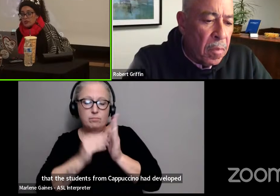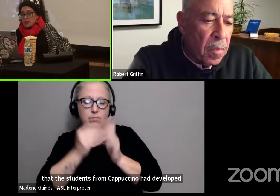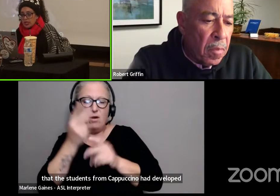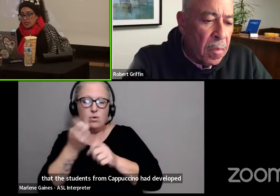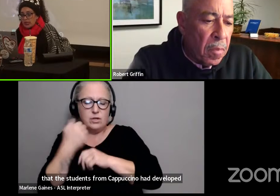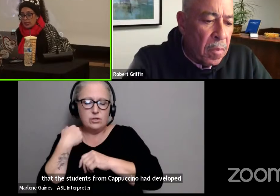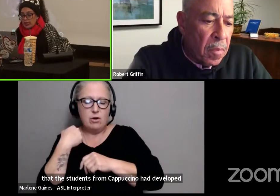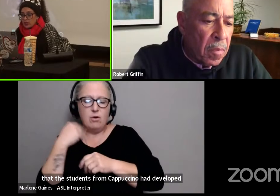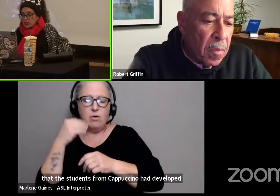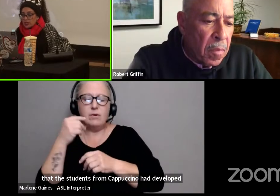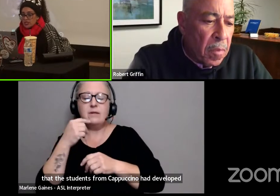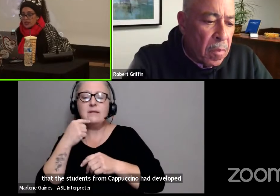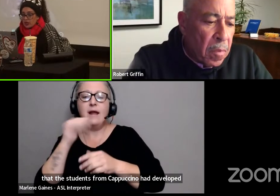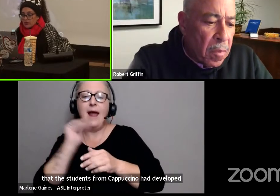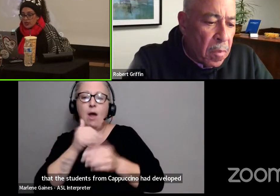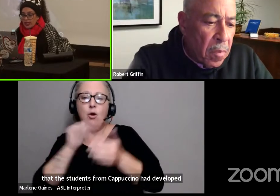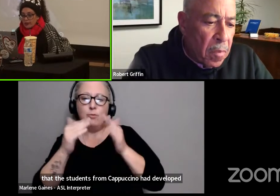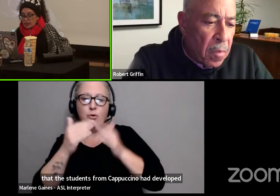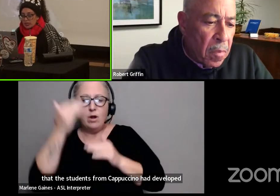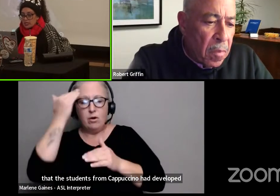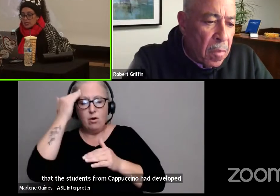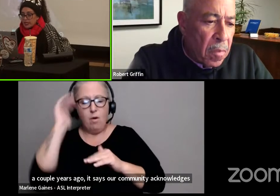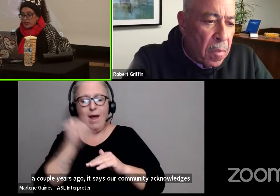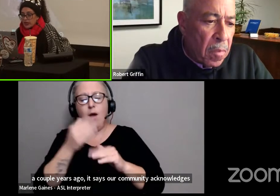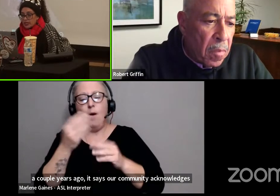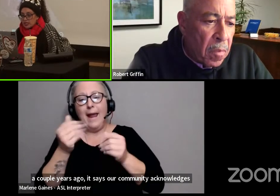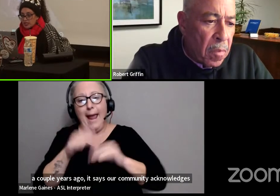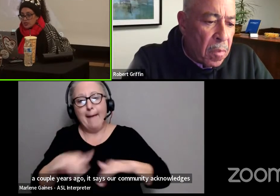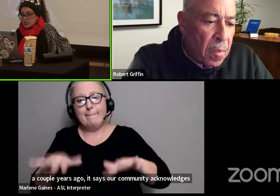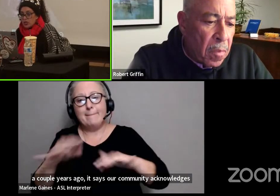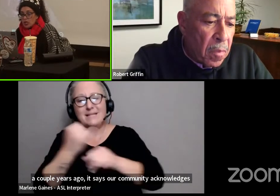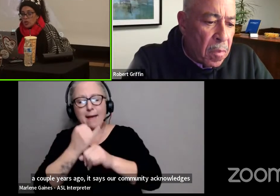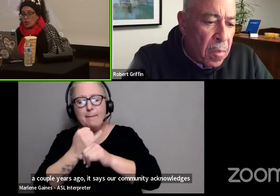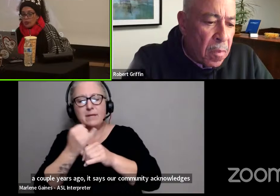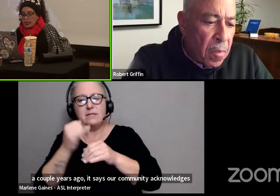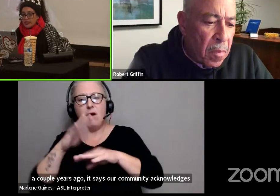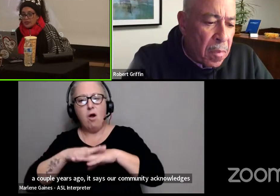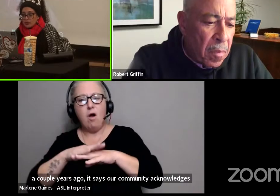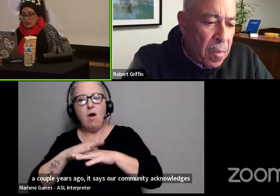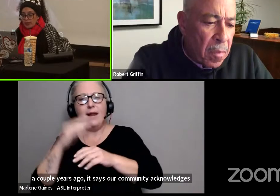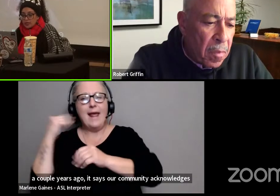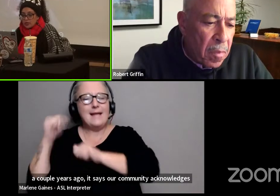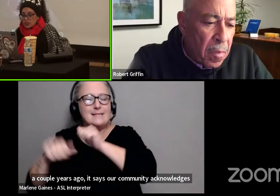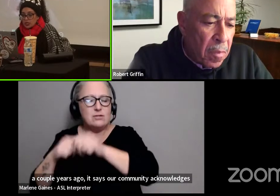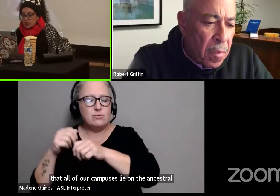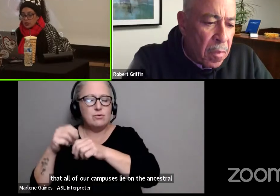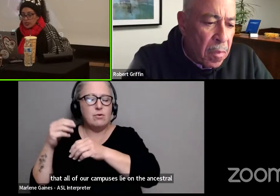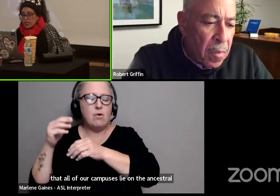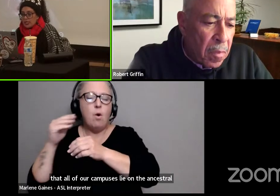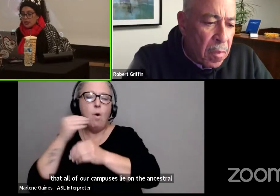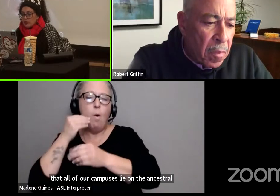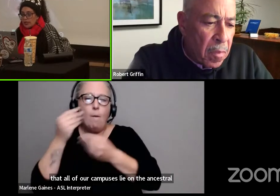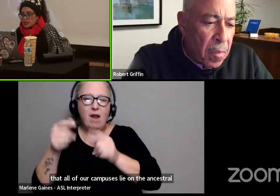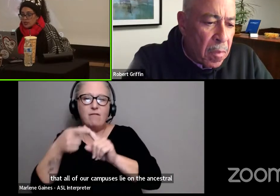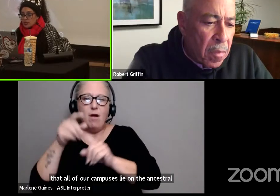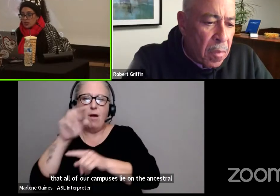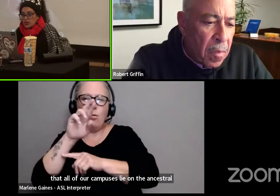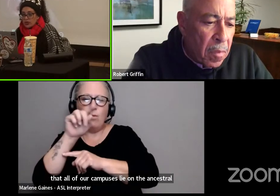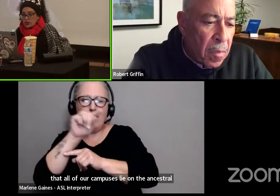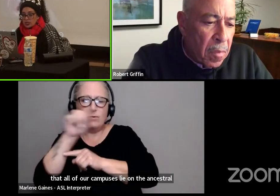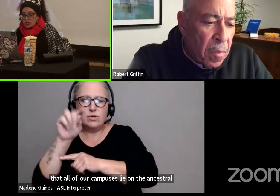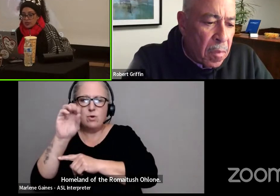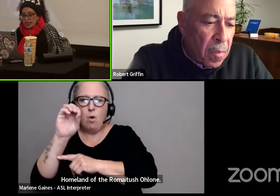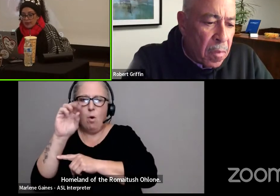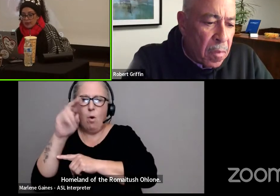our community acknowledges that all of our campuses lie on the ancestral homeland of the Ramaytush Ohlone. The Ramaytush are